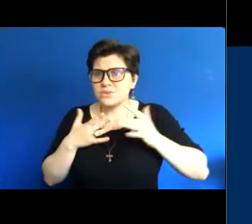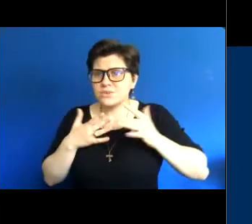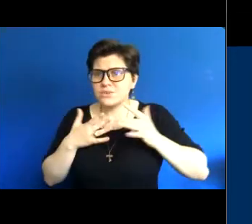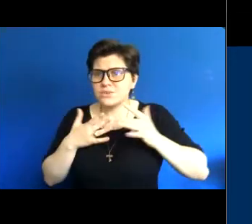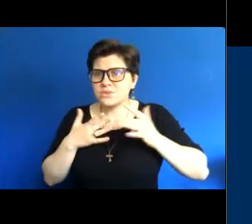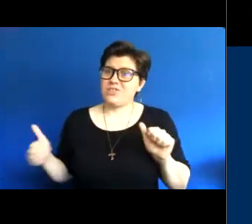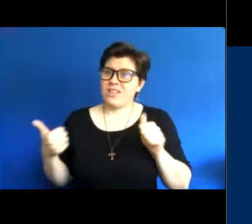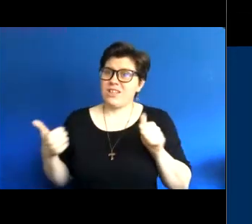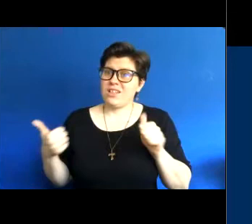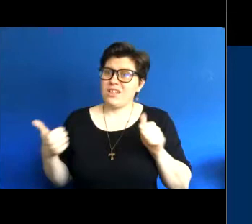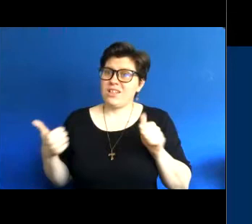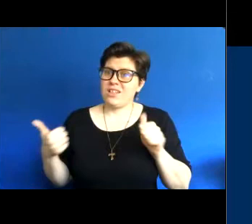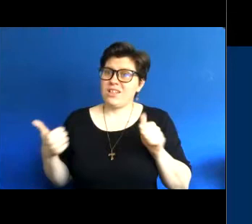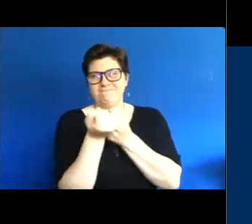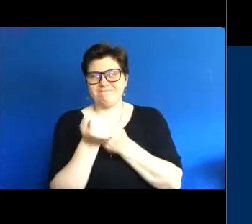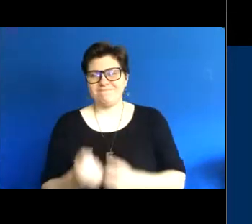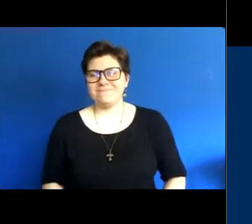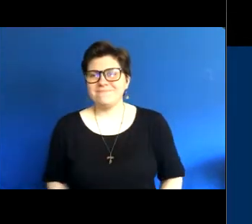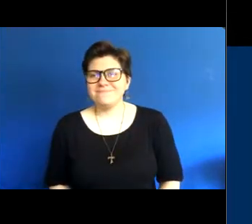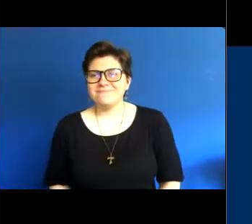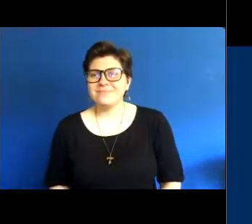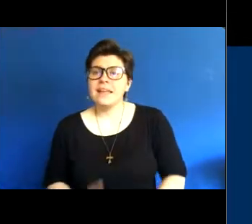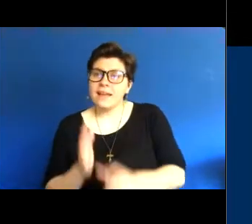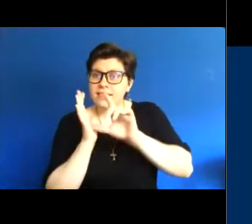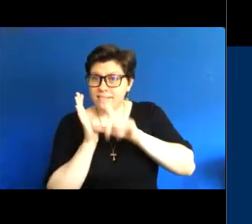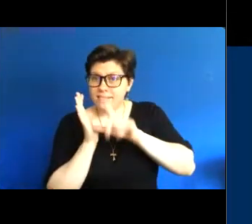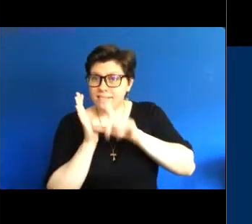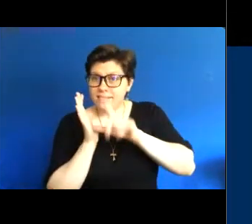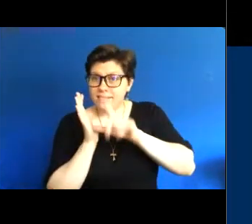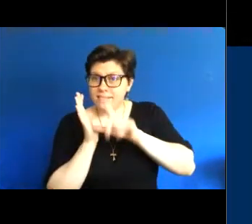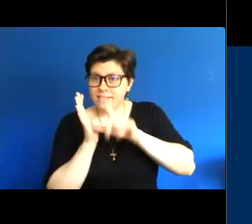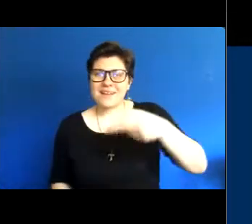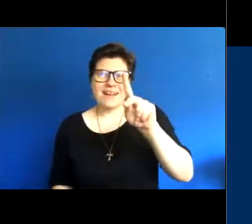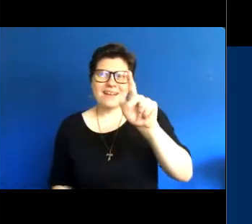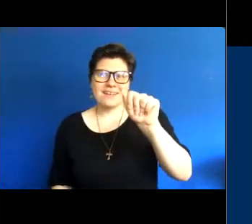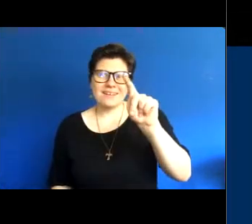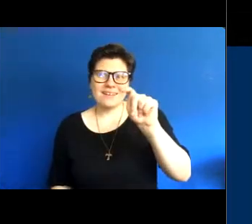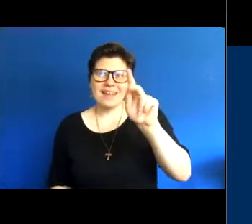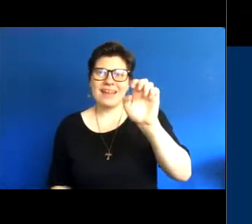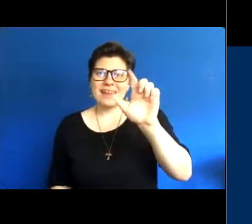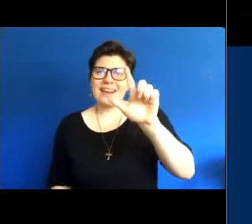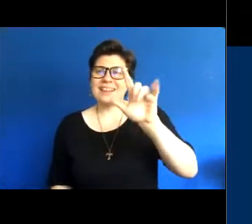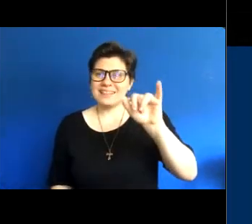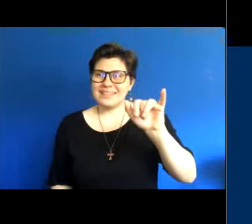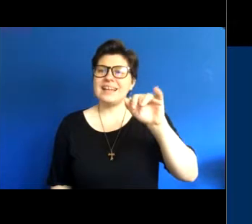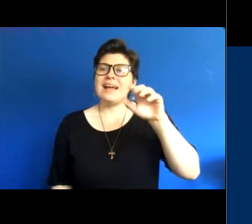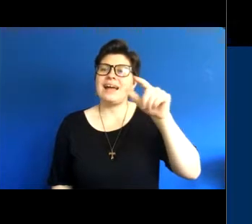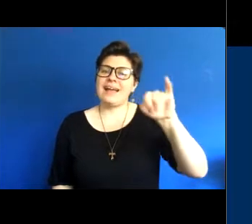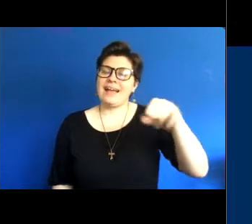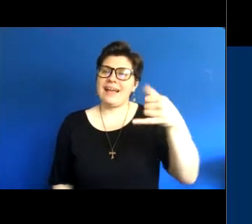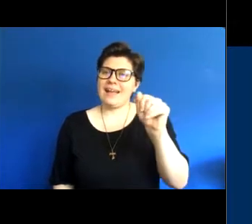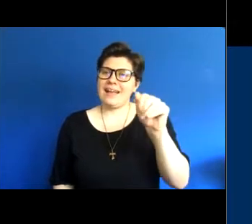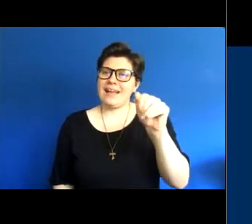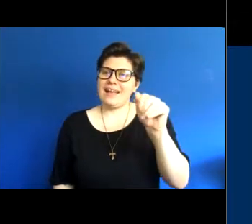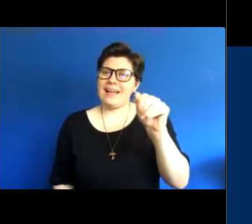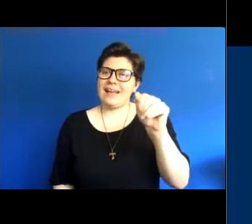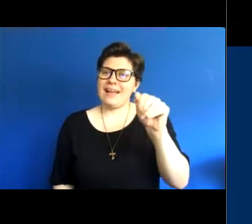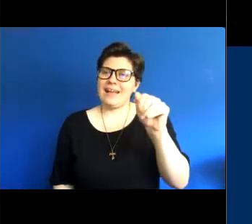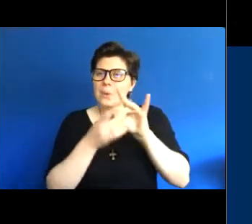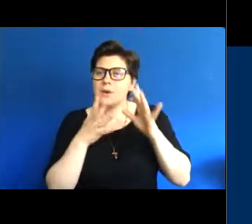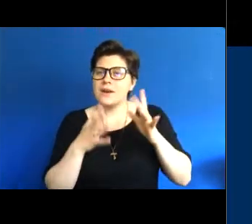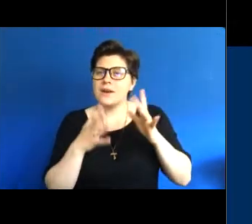challenges. Later in the webinar, we will welcome Kaitley Javier, Coordinator for Adult Faith Formation